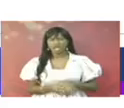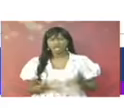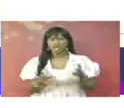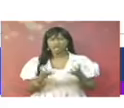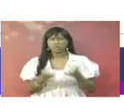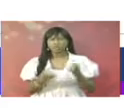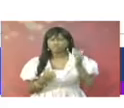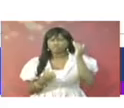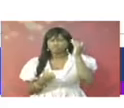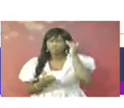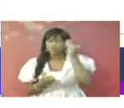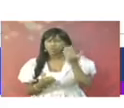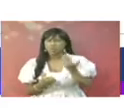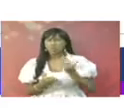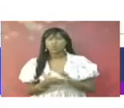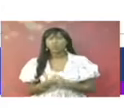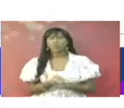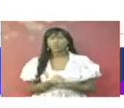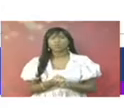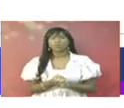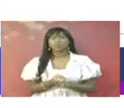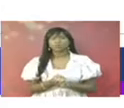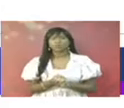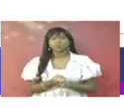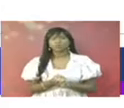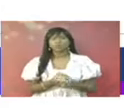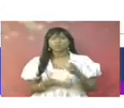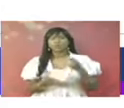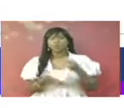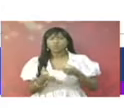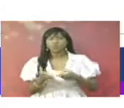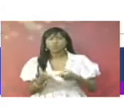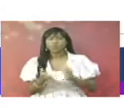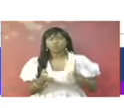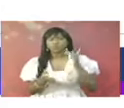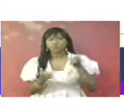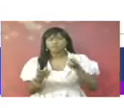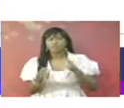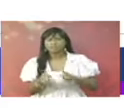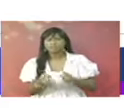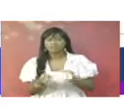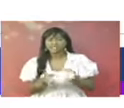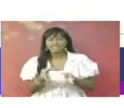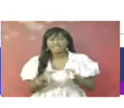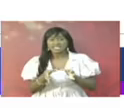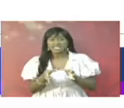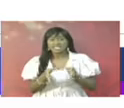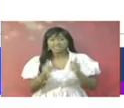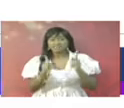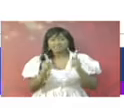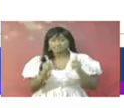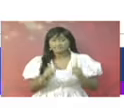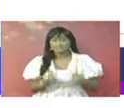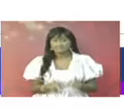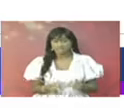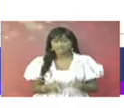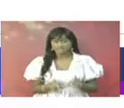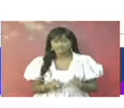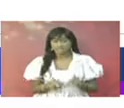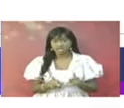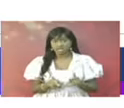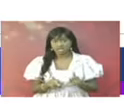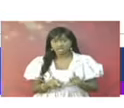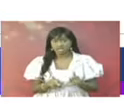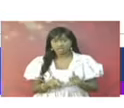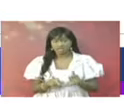out what recourse, if any, is there for persons who are relatives of someone who would have died